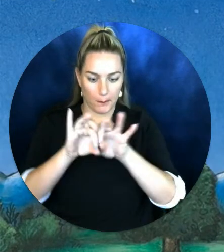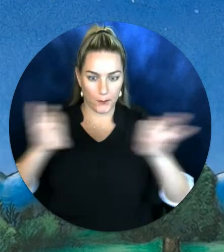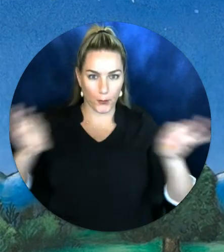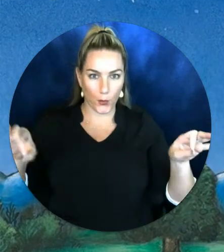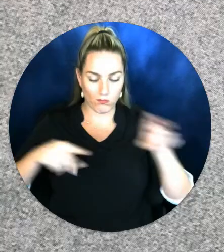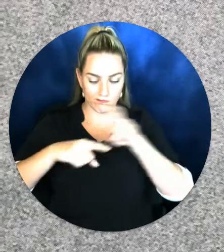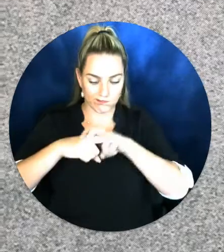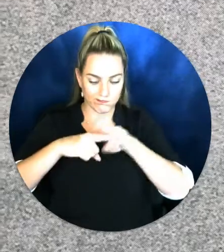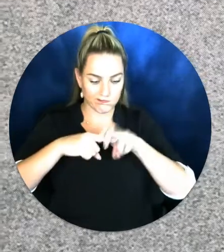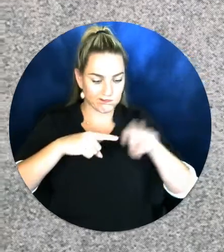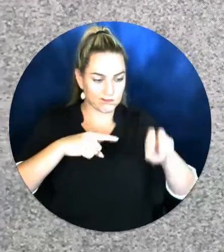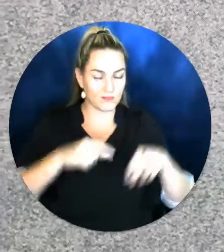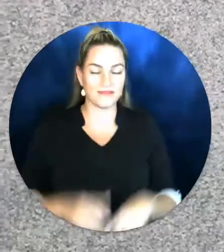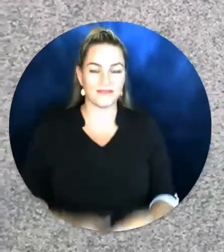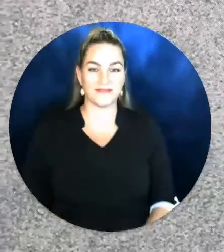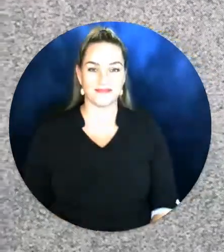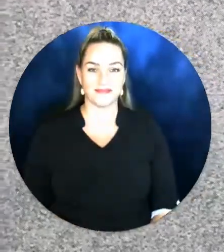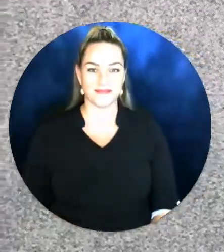Mandel.